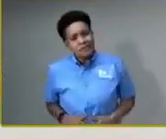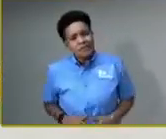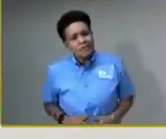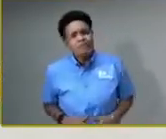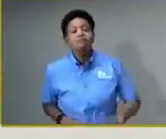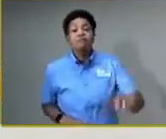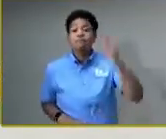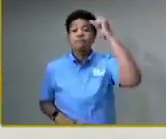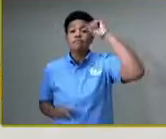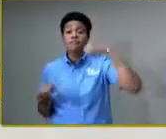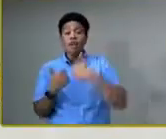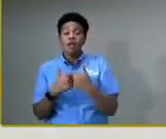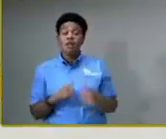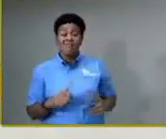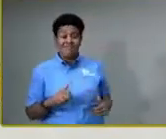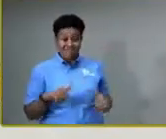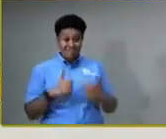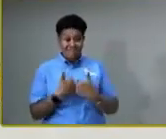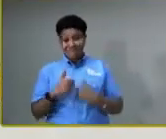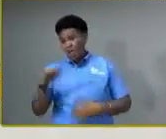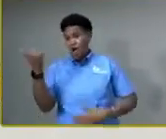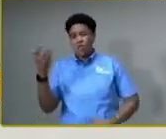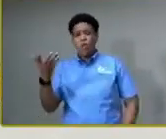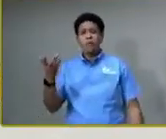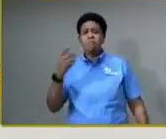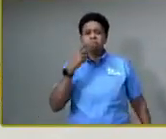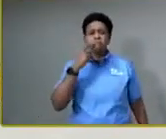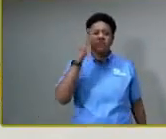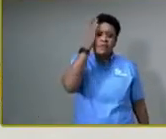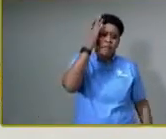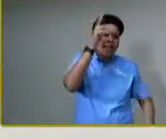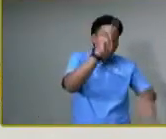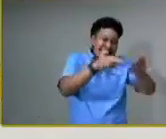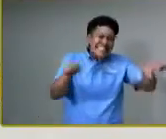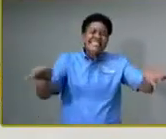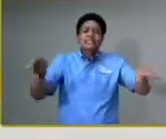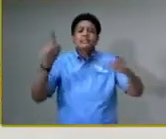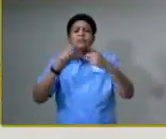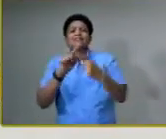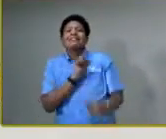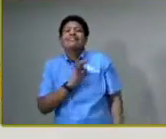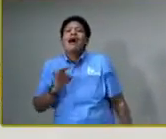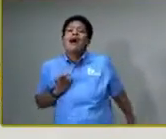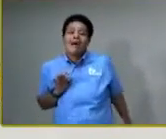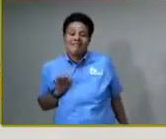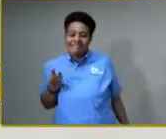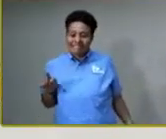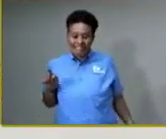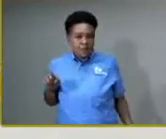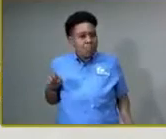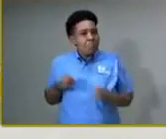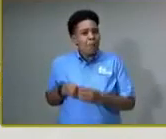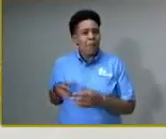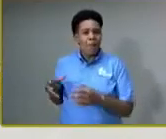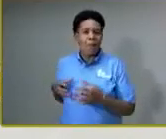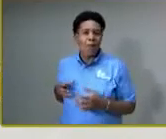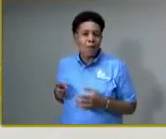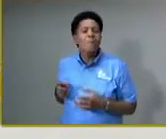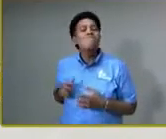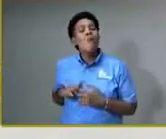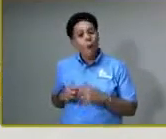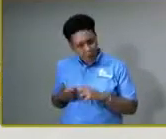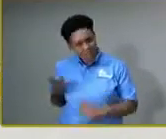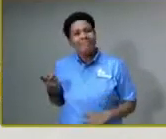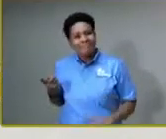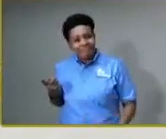however, having put in place the beds or the infrastructure, is the staffing. And there are